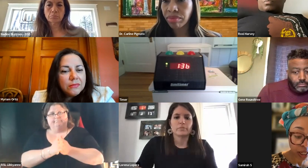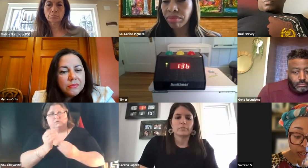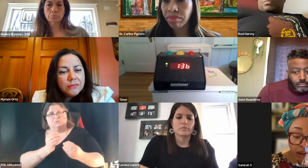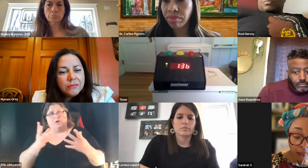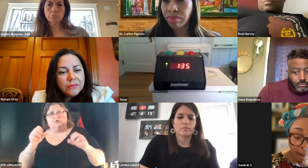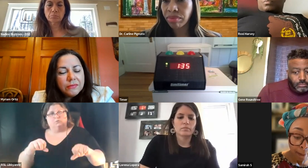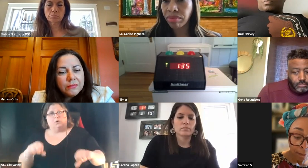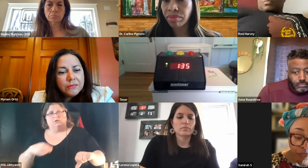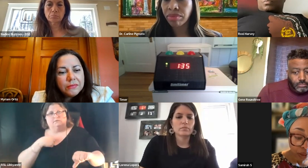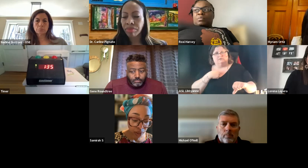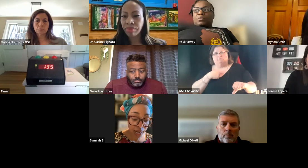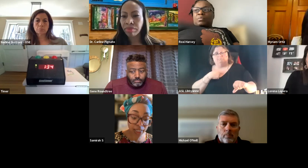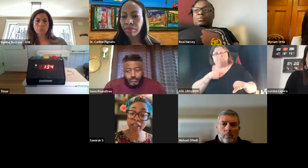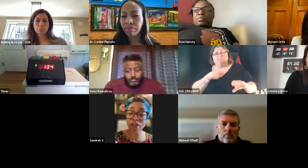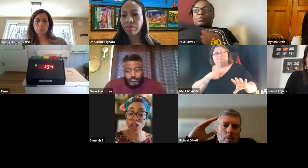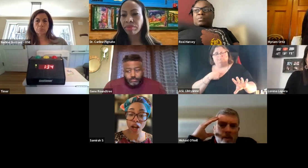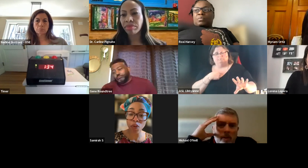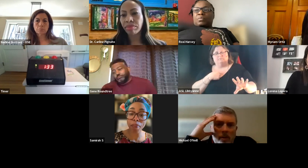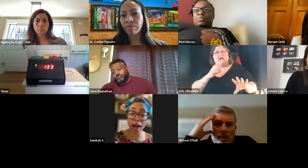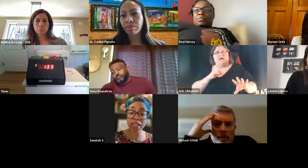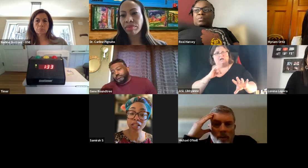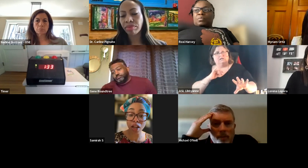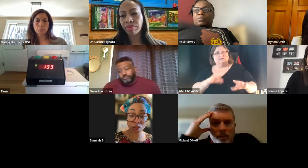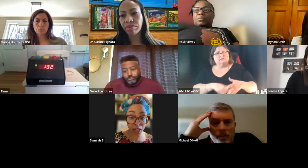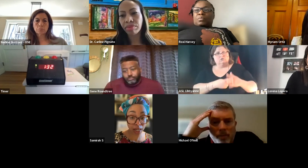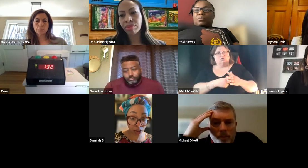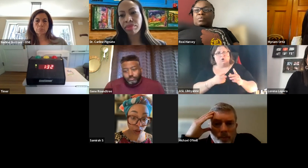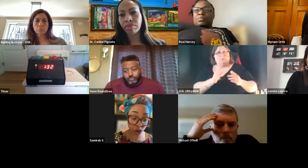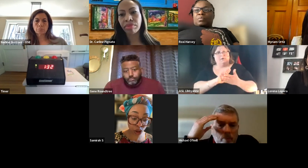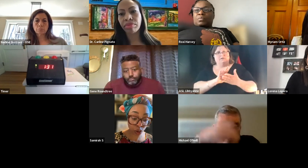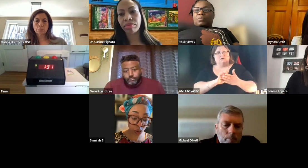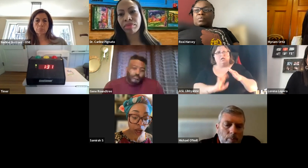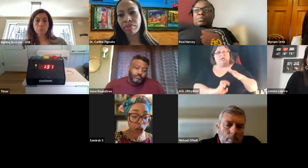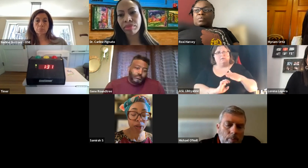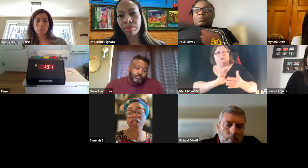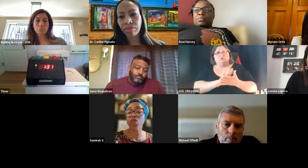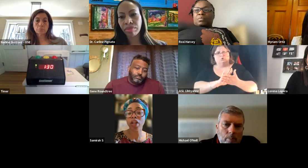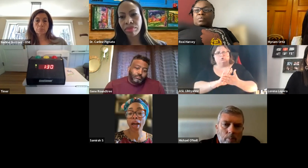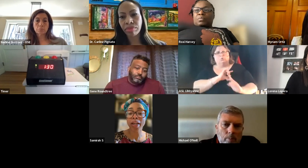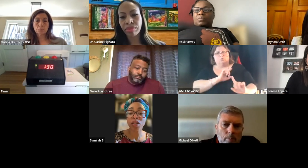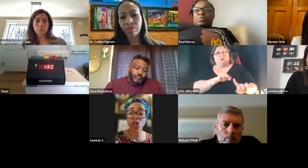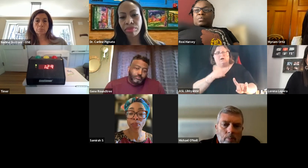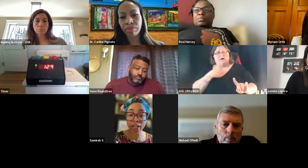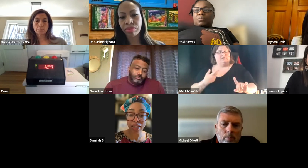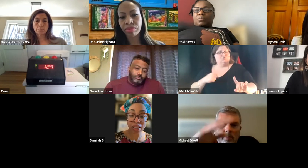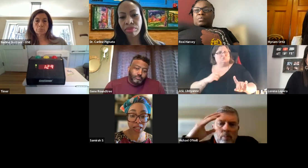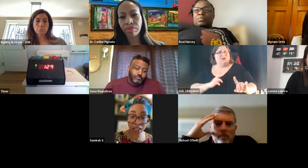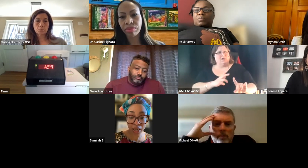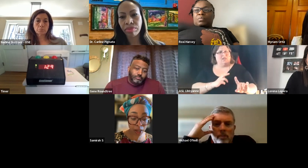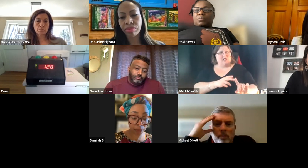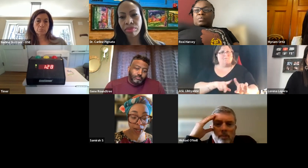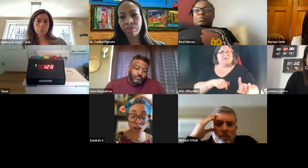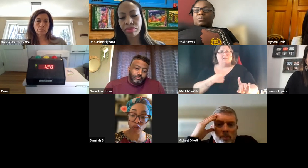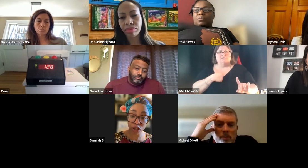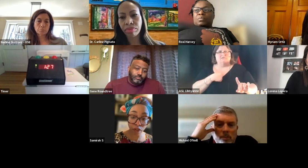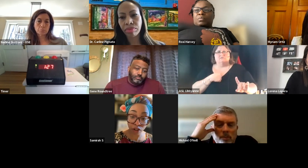should. I did give it a shot when my son was in elementary school, but it just felt like your presence is